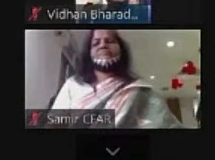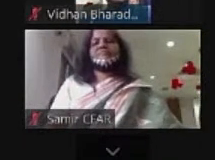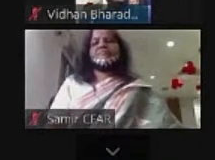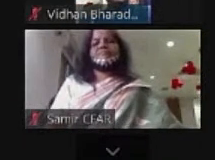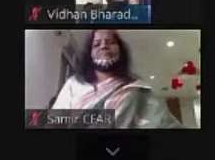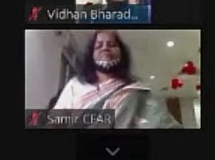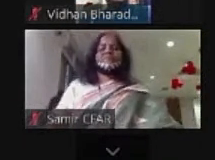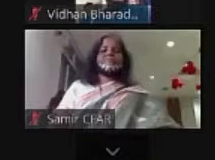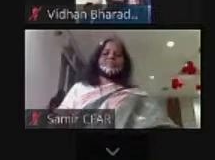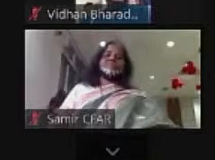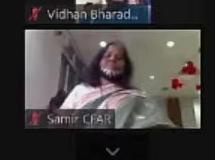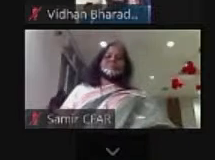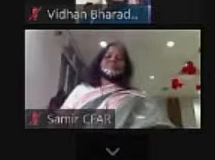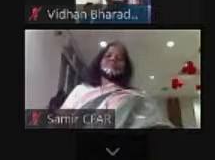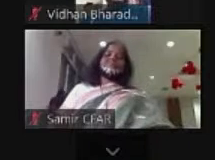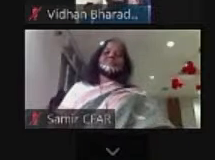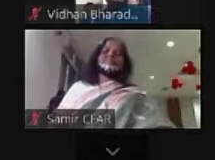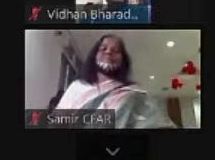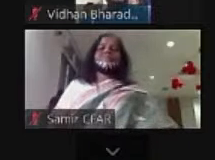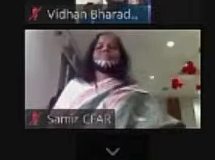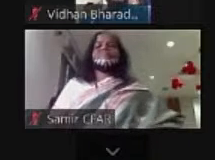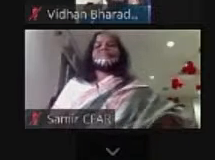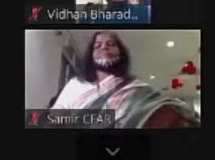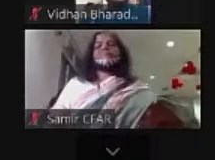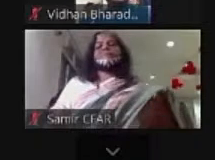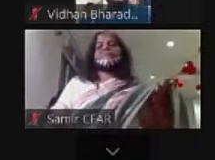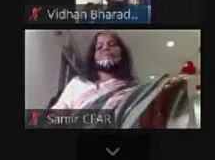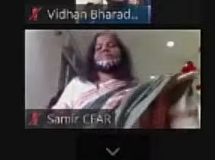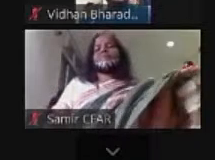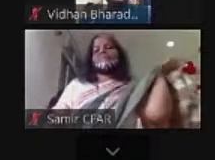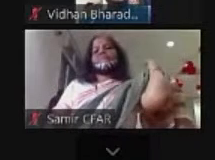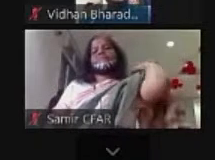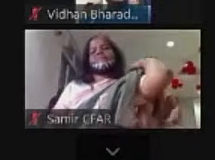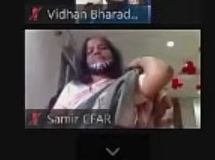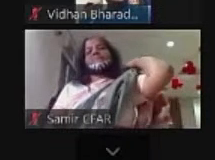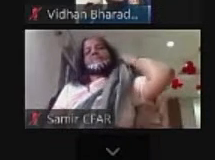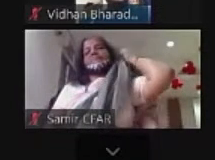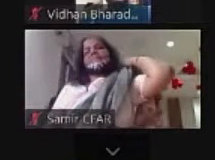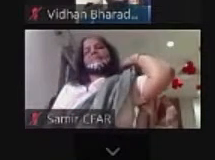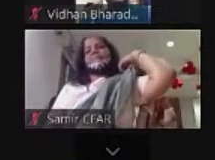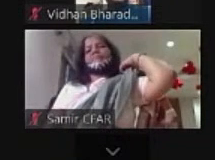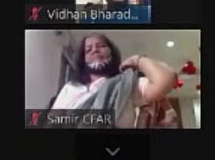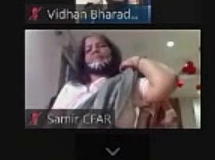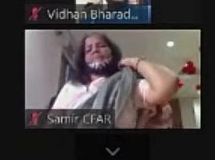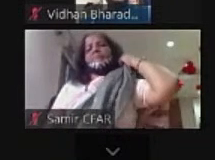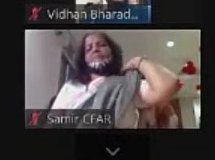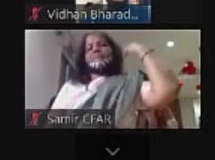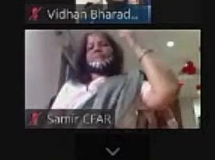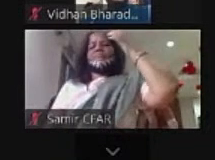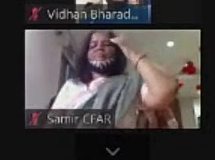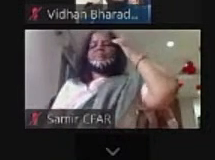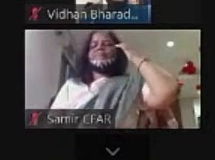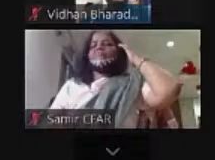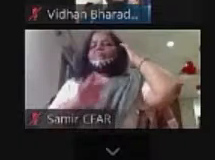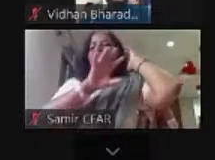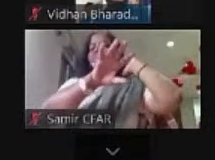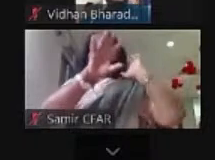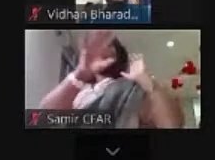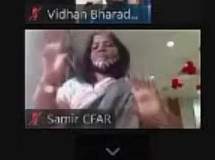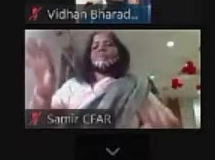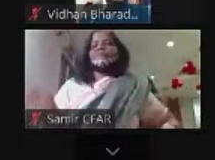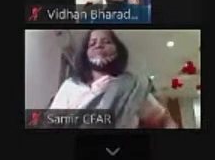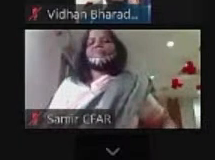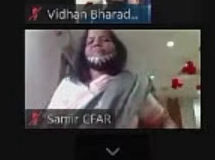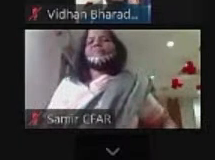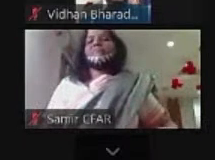And we don't have any evidence of any authority have extended any assistance.